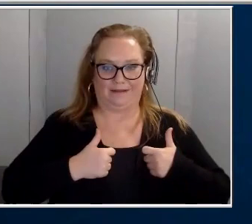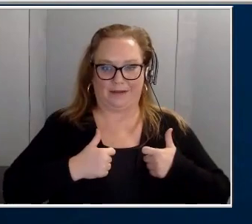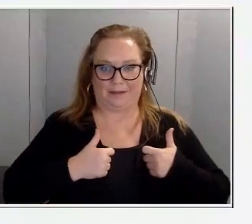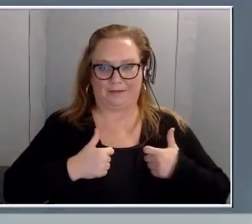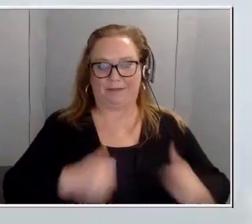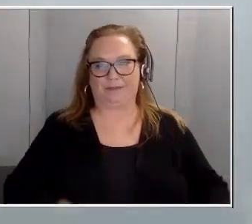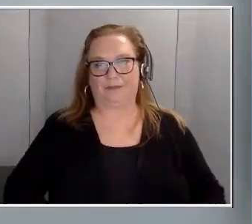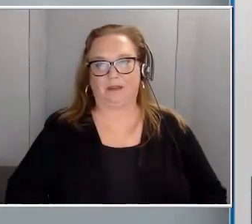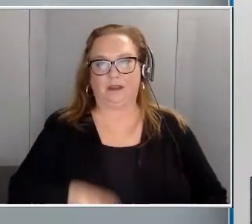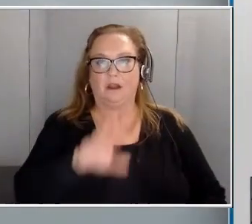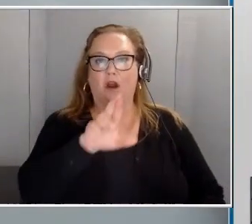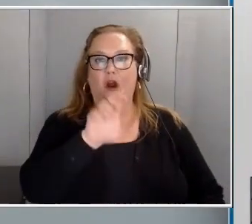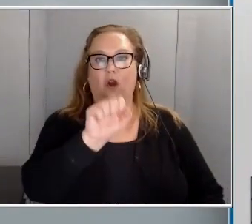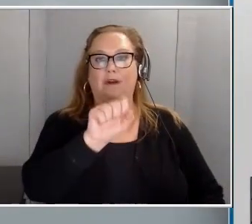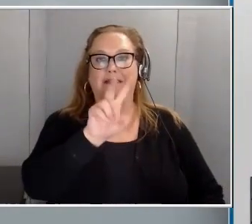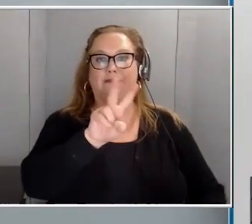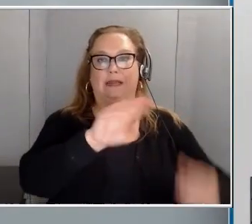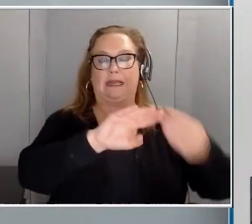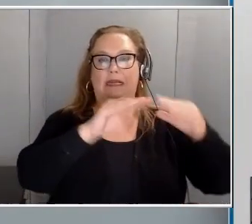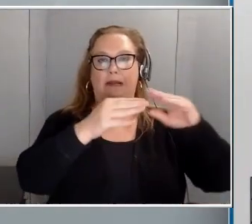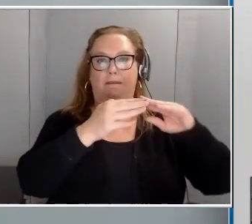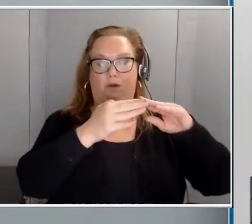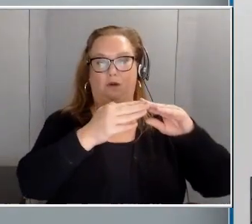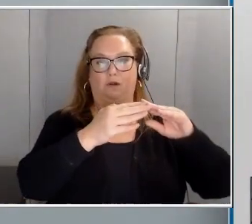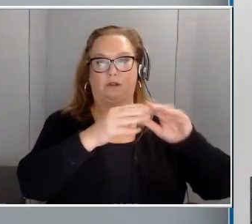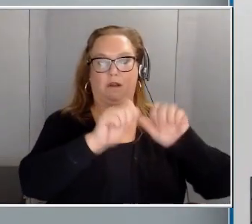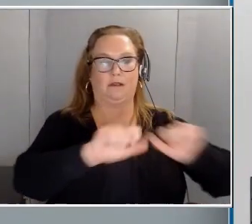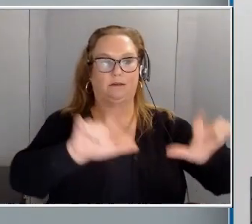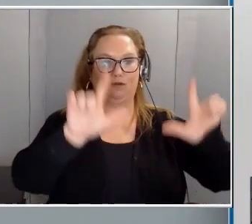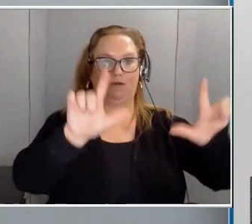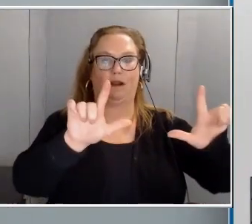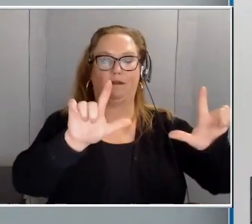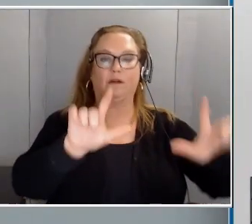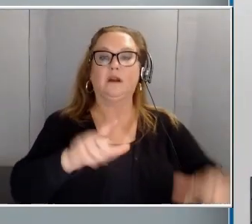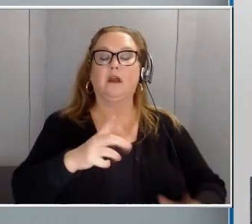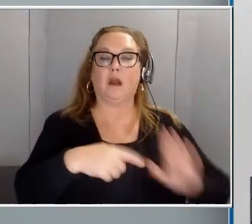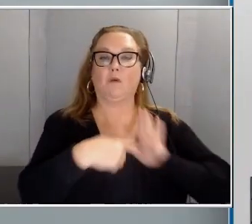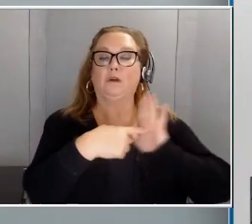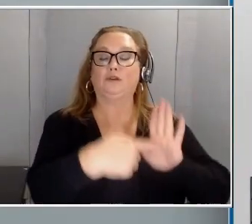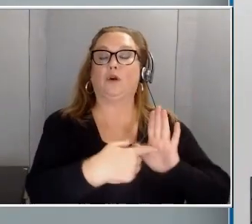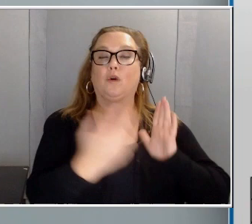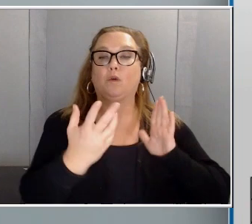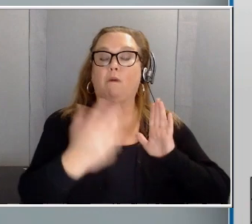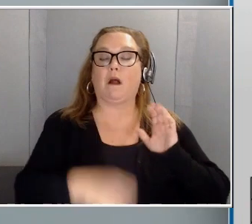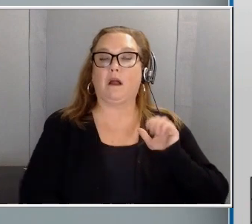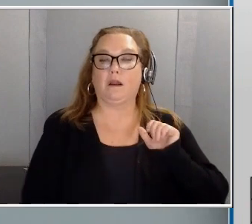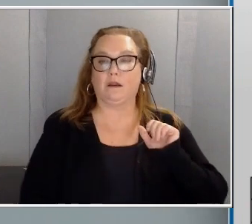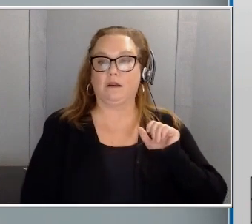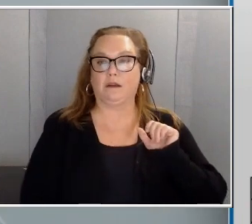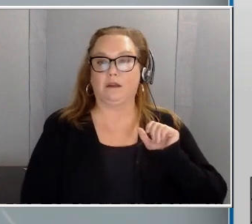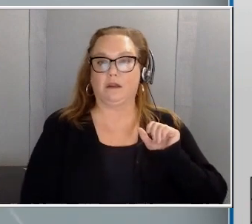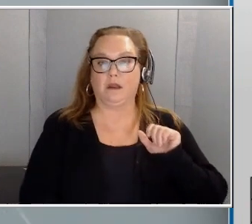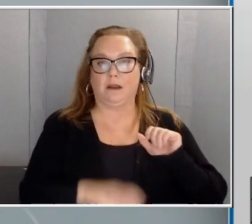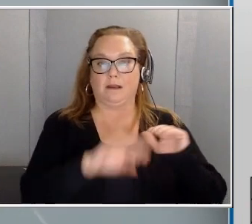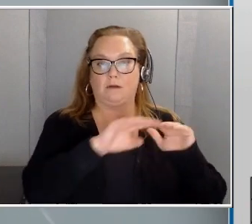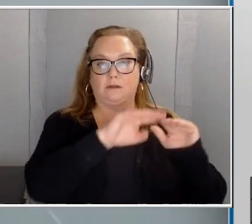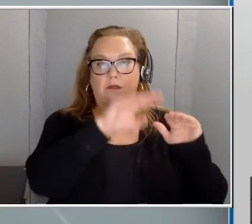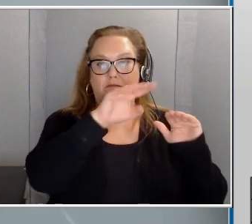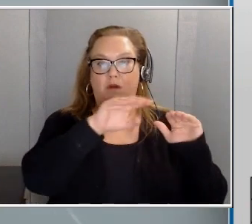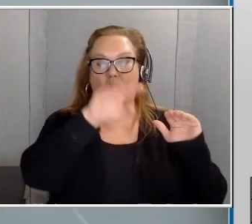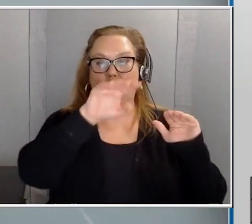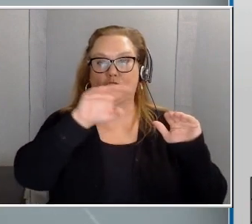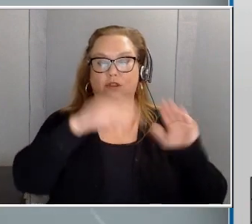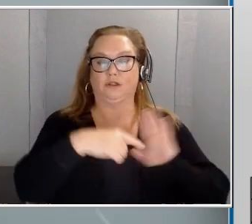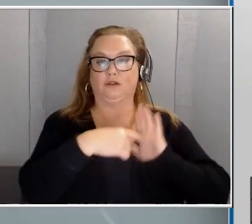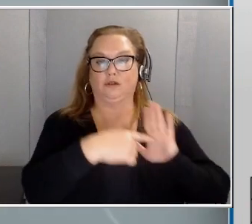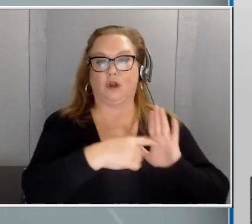the RSV numbers really quick here just on this graph. What we want to show you is those bars each signify